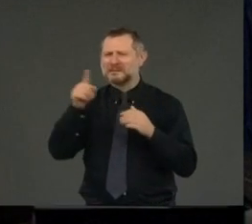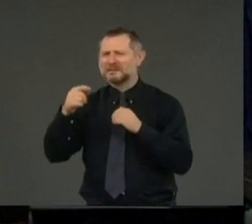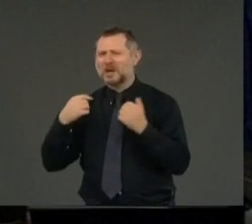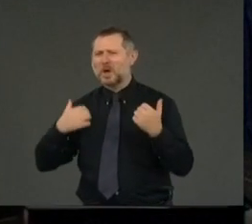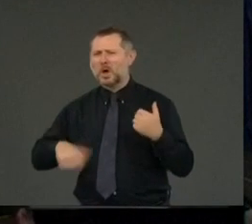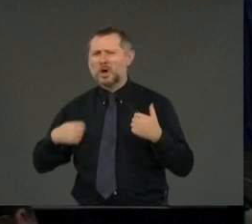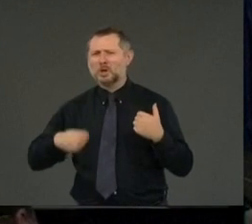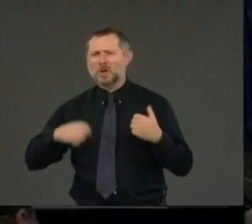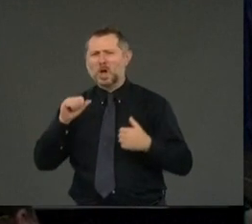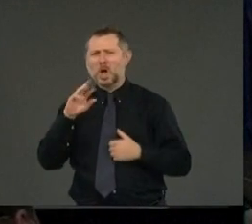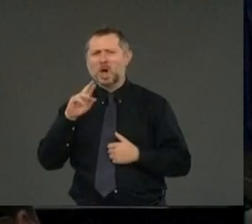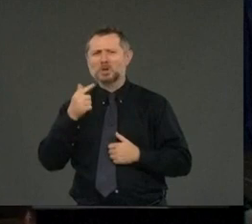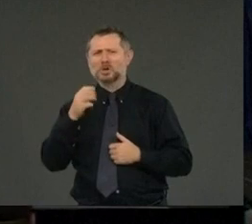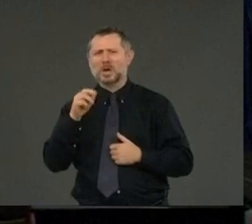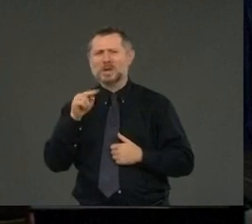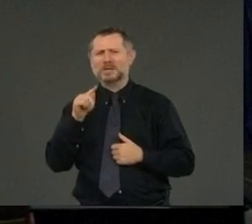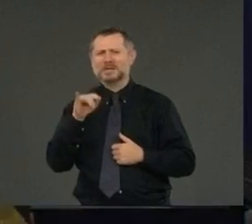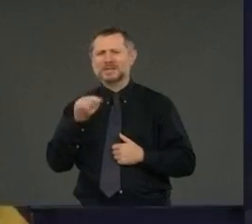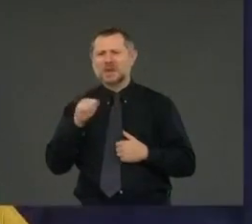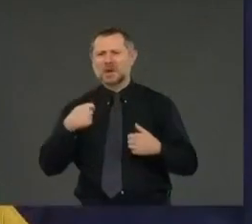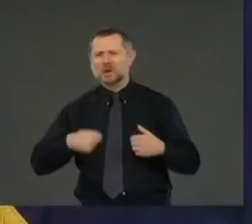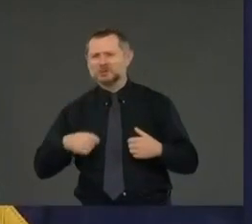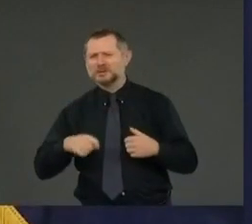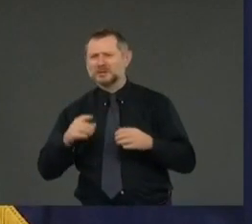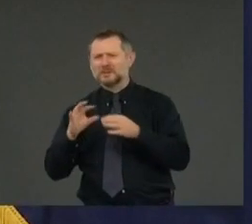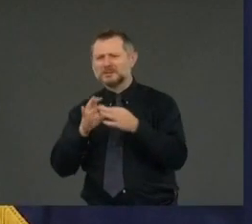the candidate instead of Joe Biden?